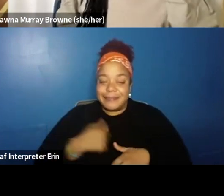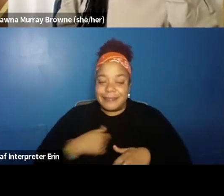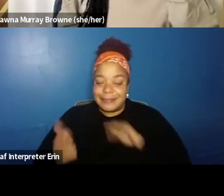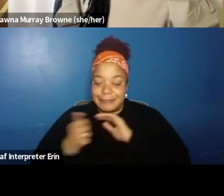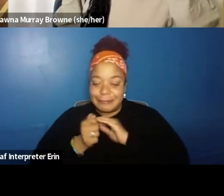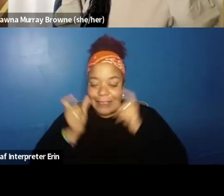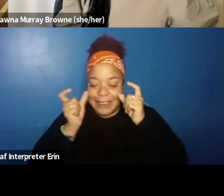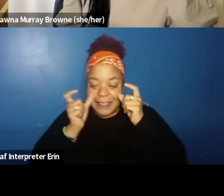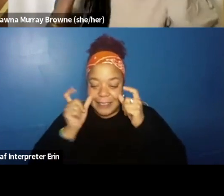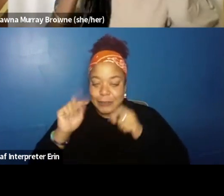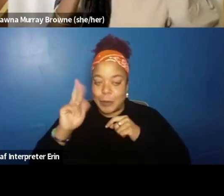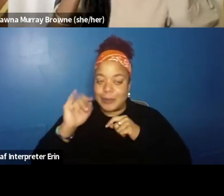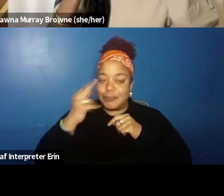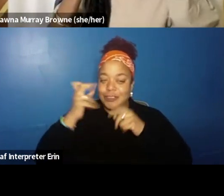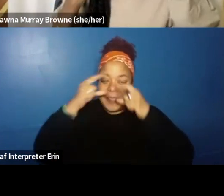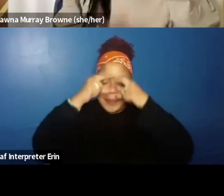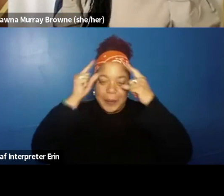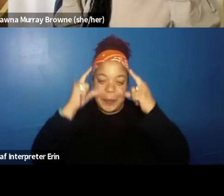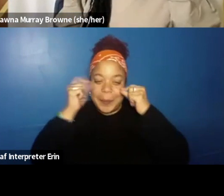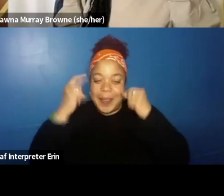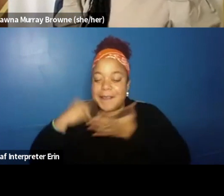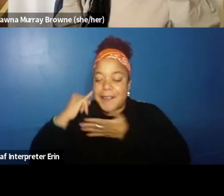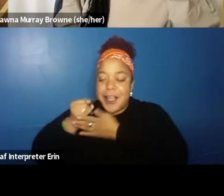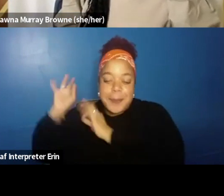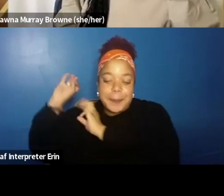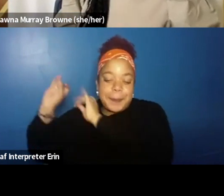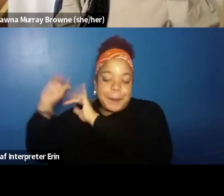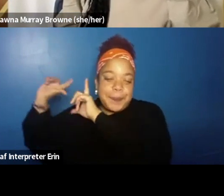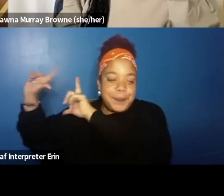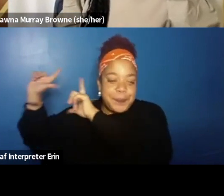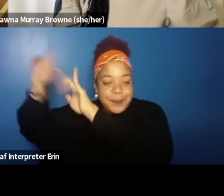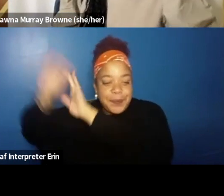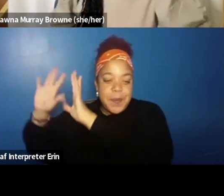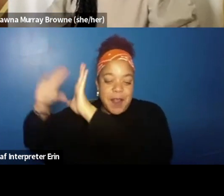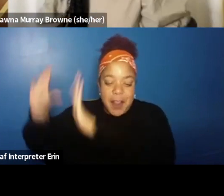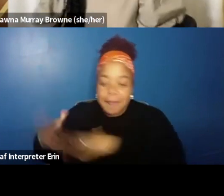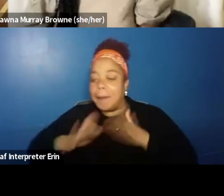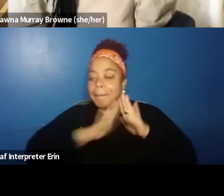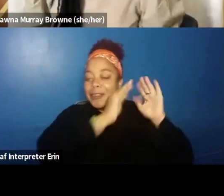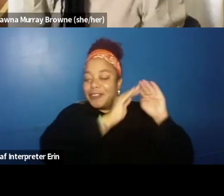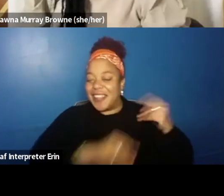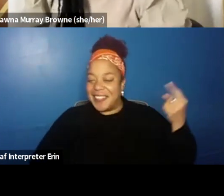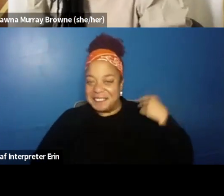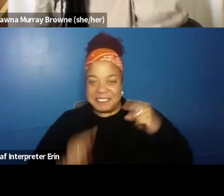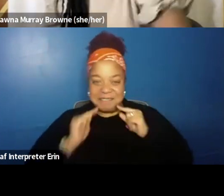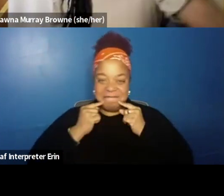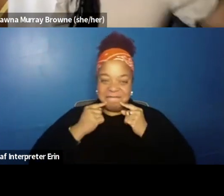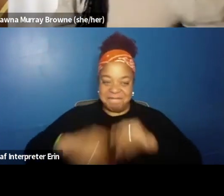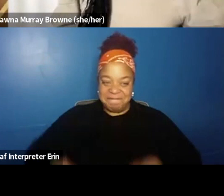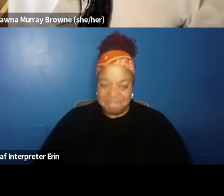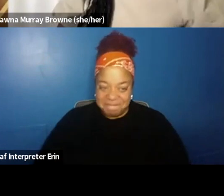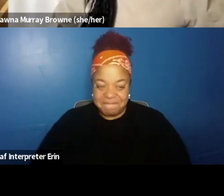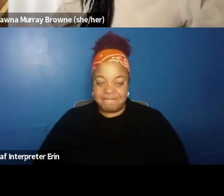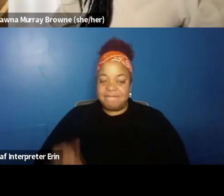are some art prints and my bookshelf. By day, I am a senior policy manager at